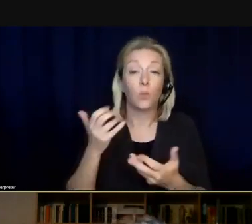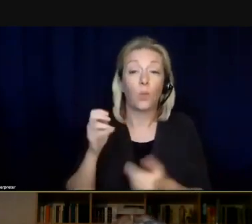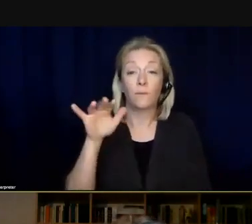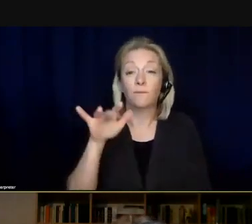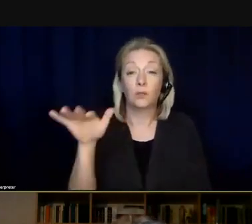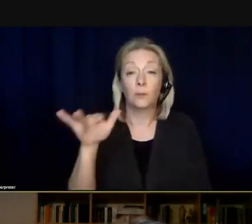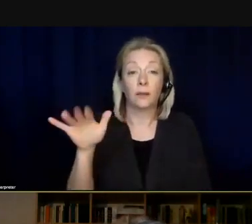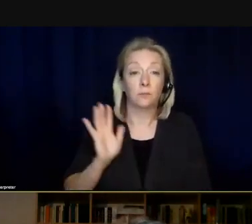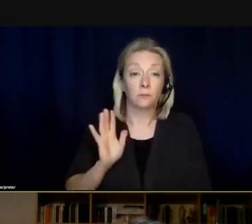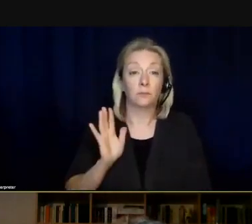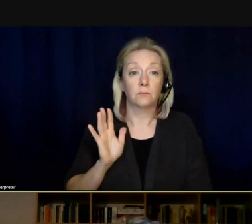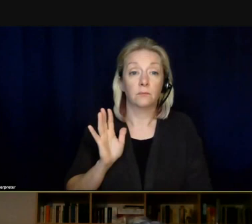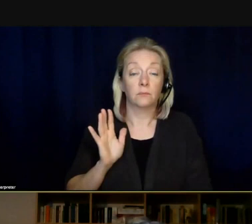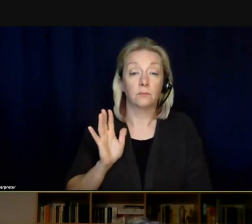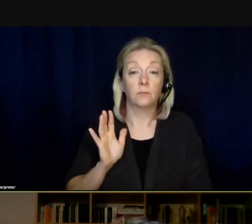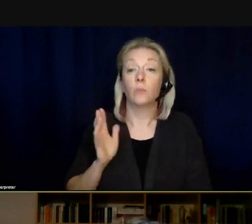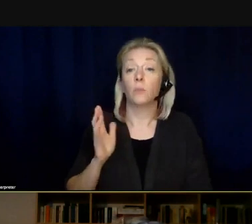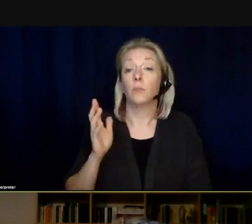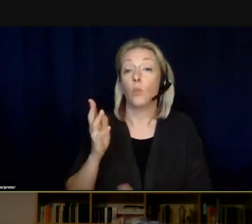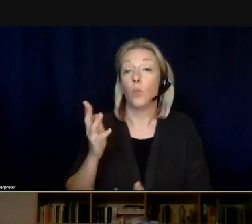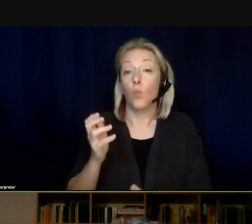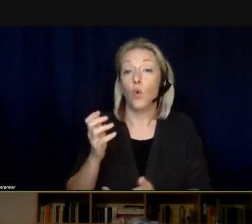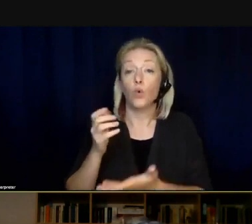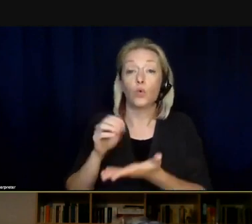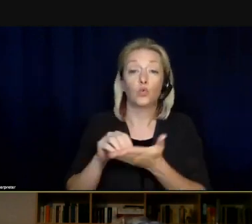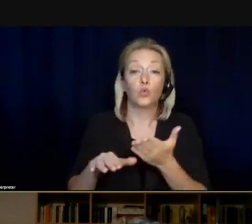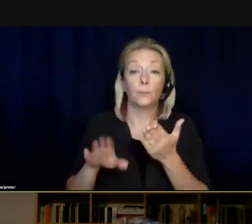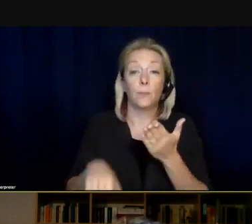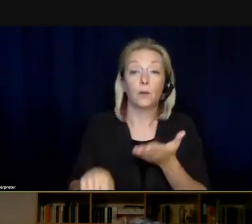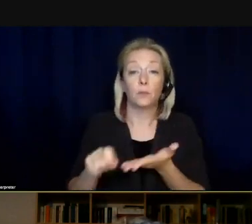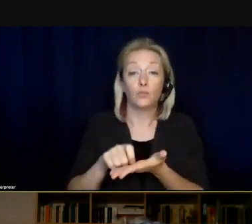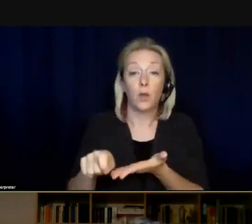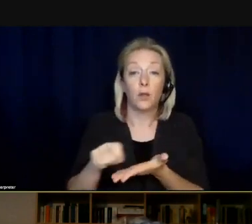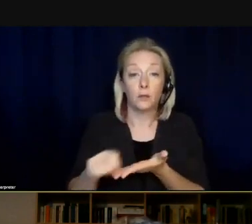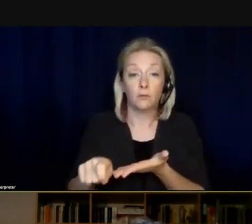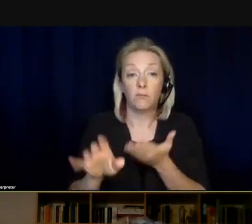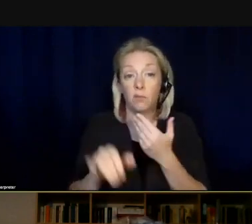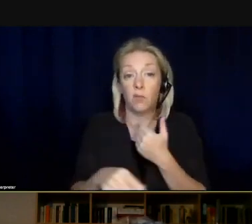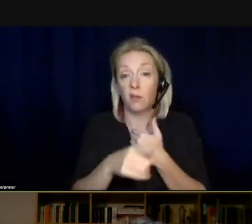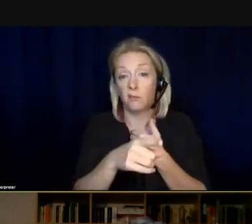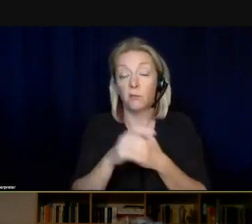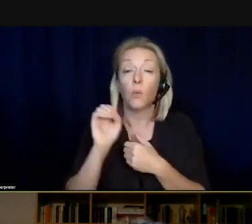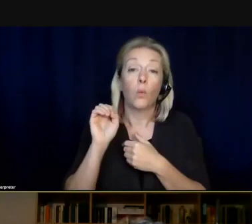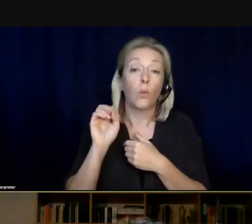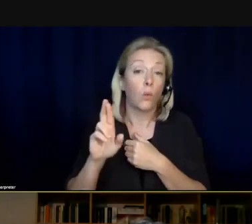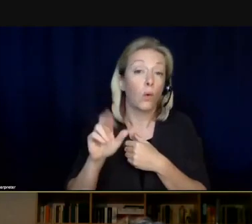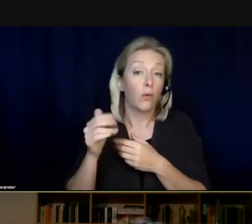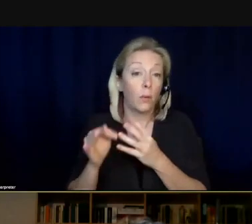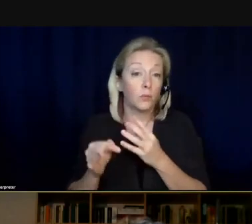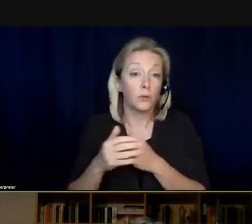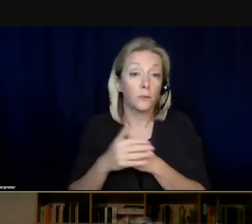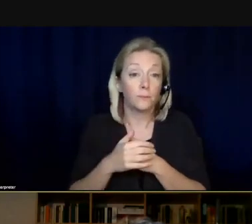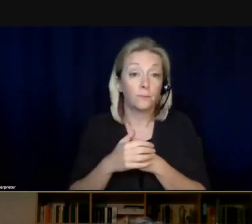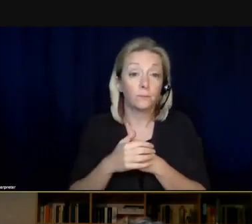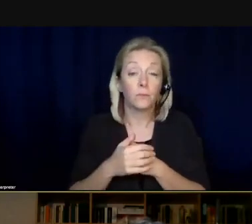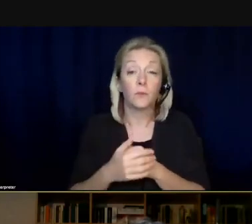spelling and you want the students to write the words here, you can do that. Or you can show them